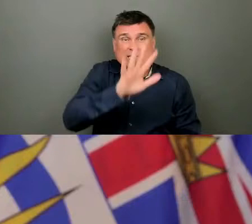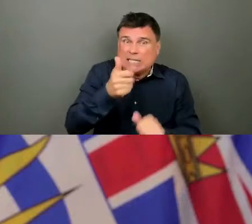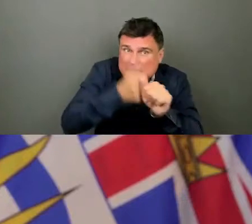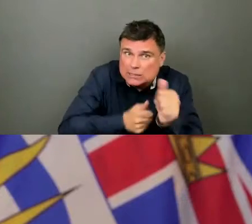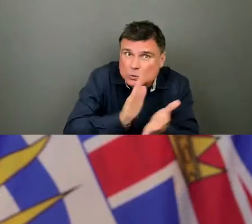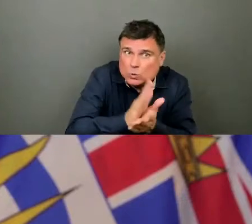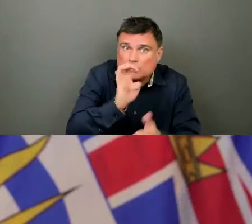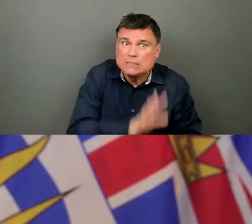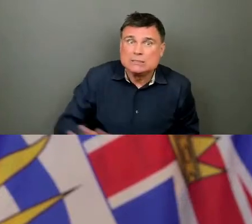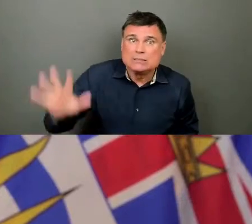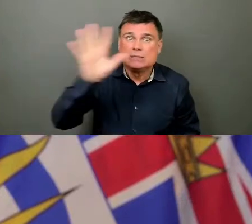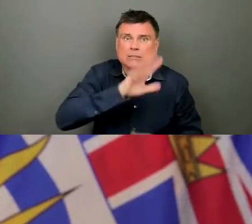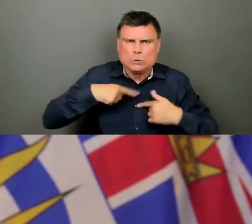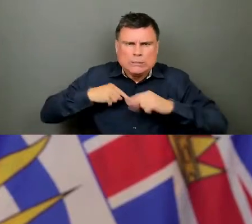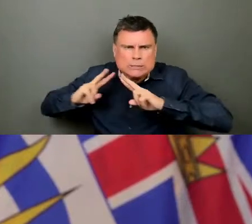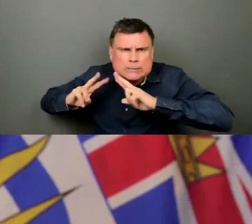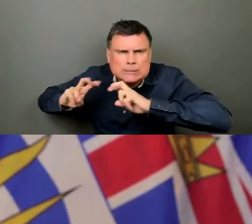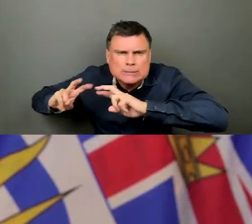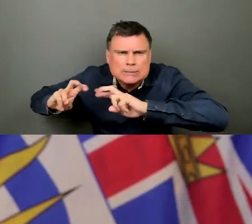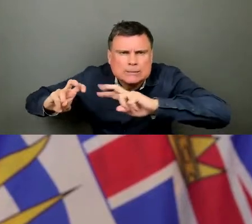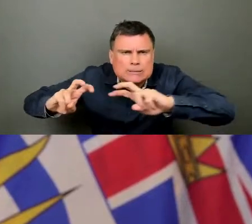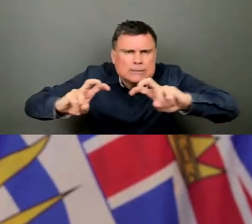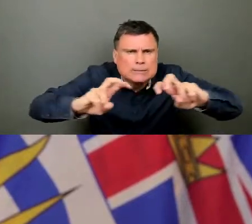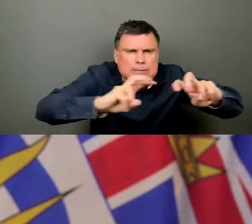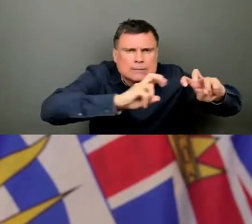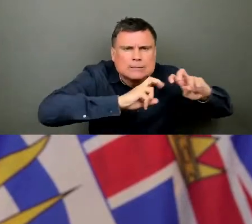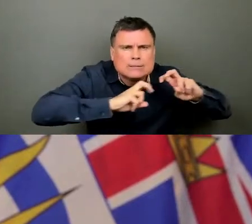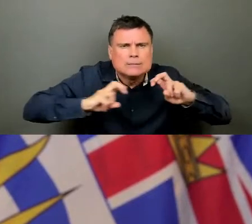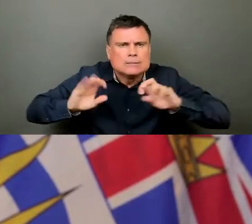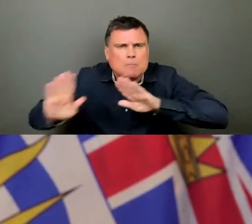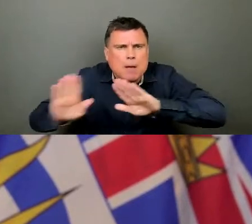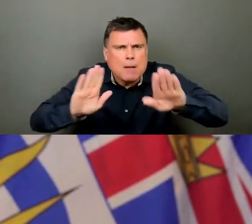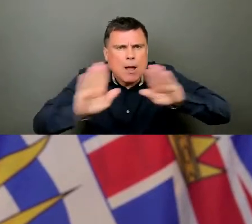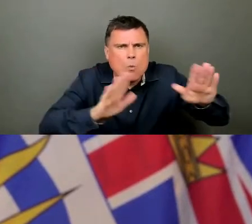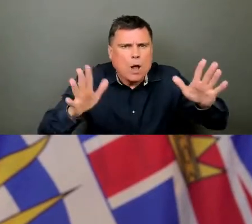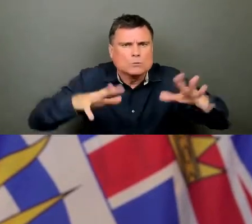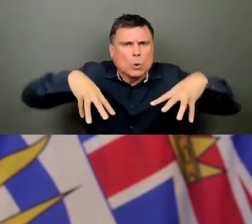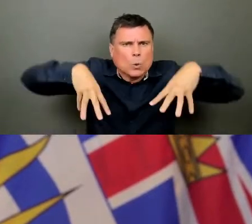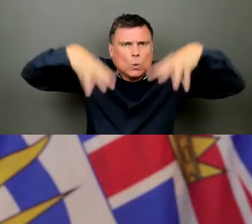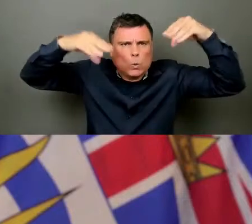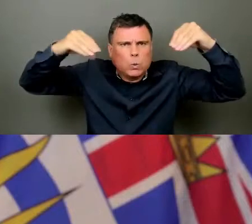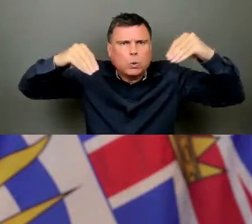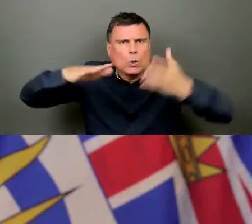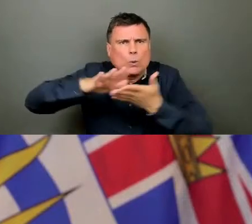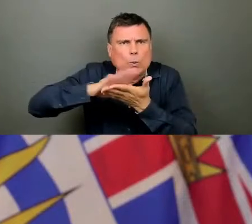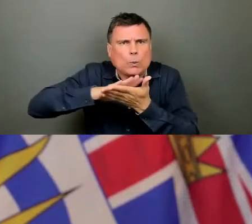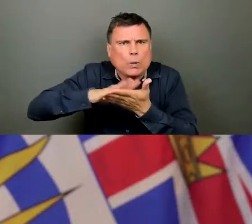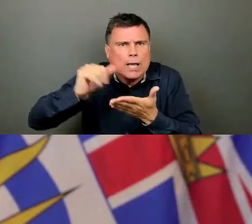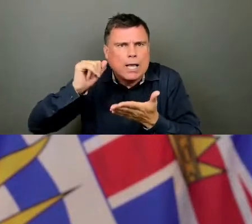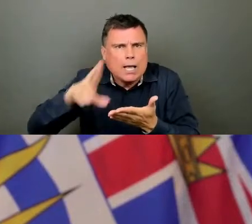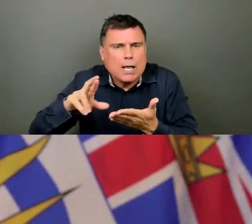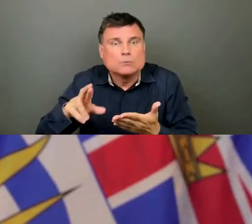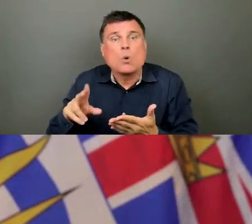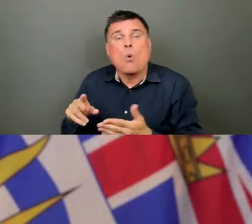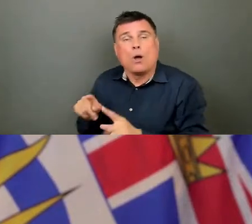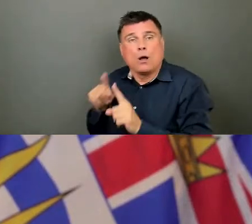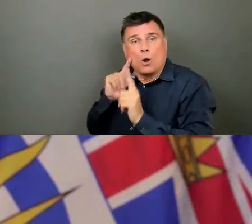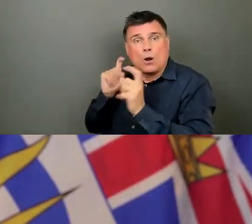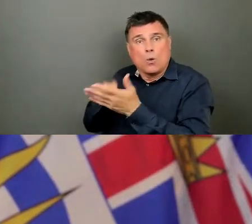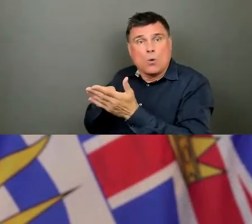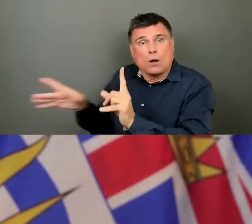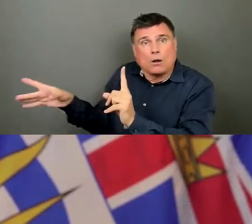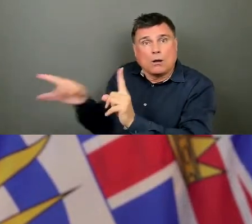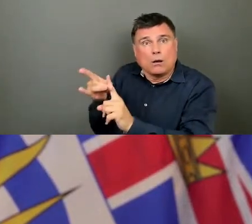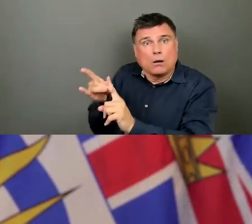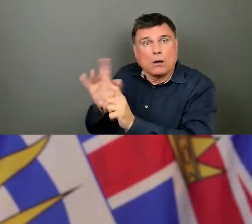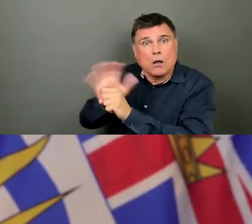of Education was talking about that. And absolutely, the way this virus is transmitted has not changed.